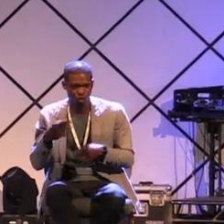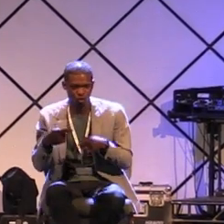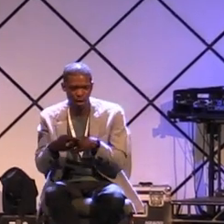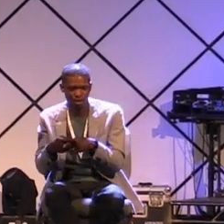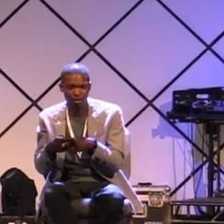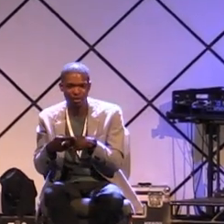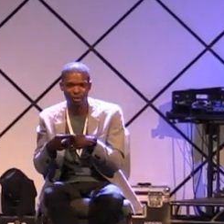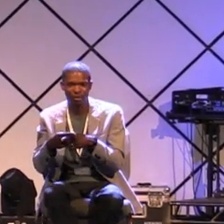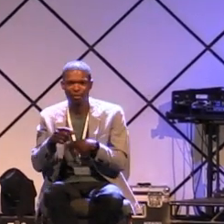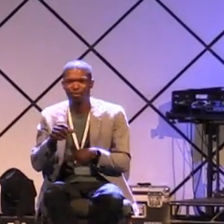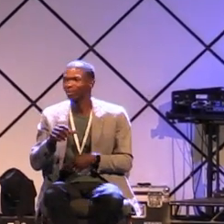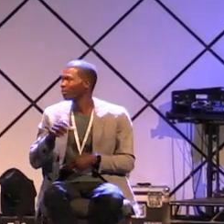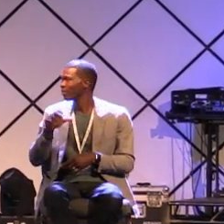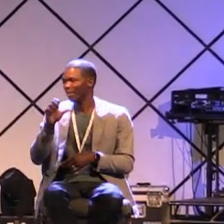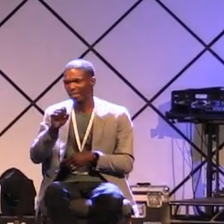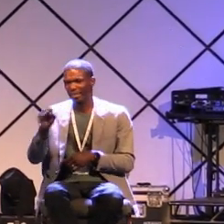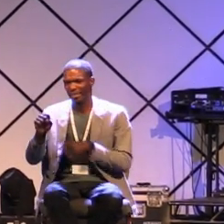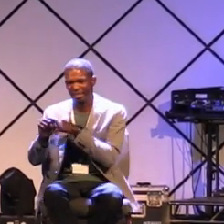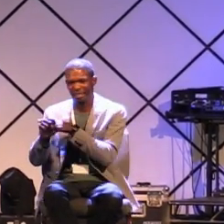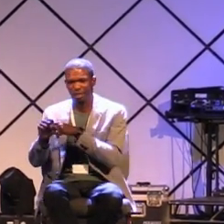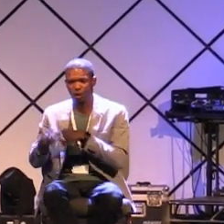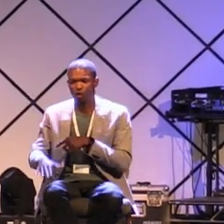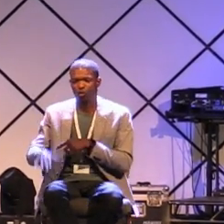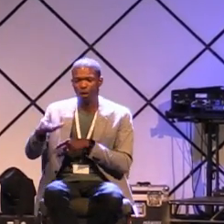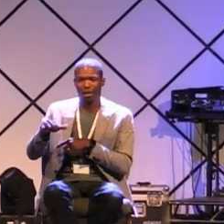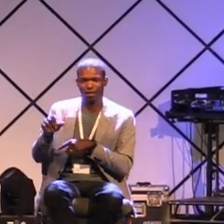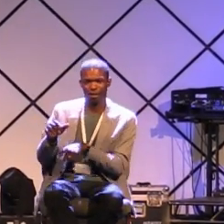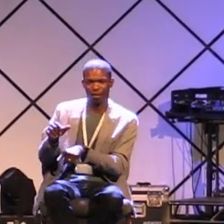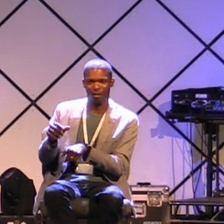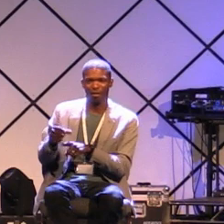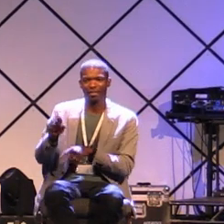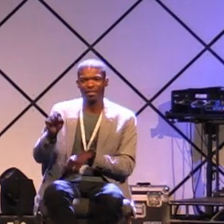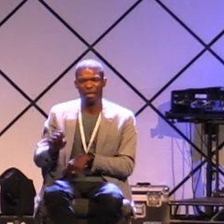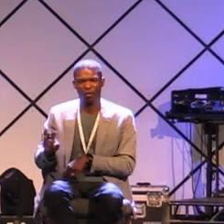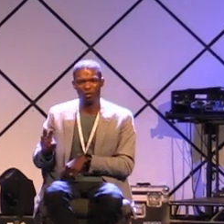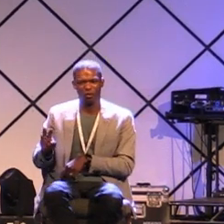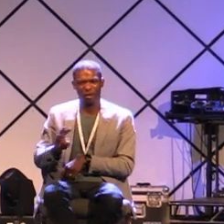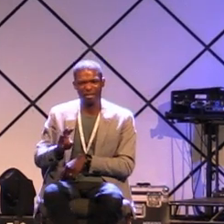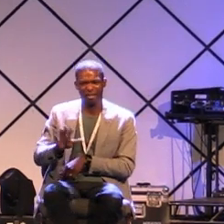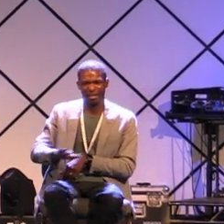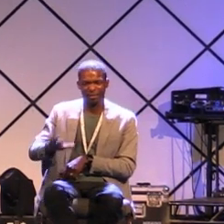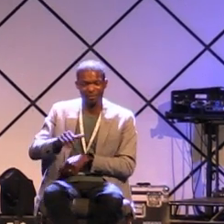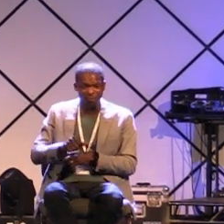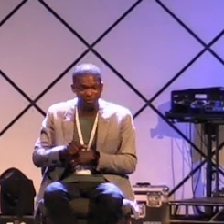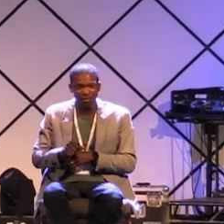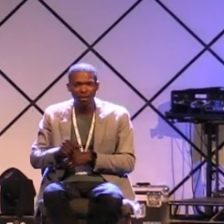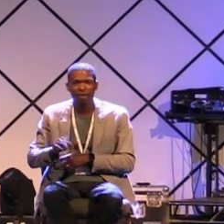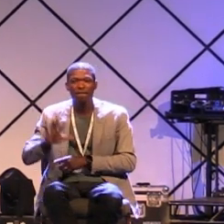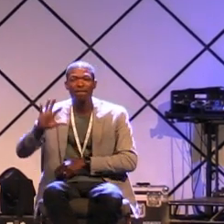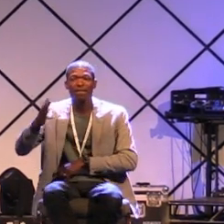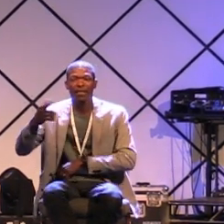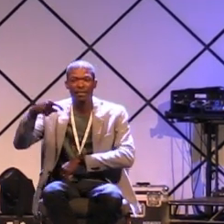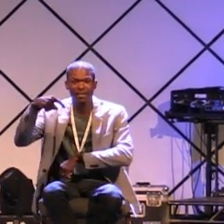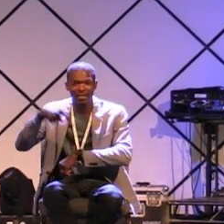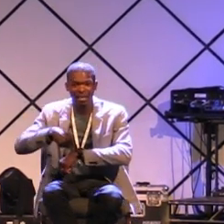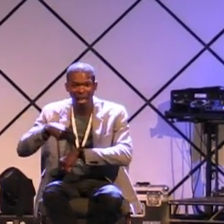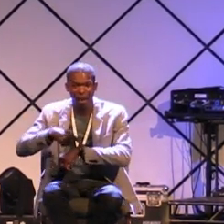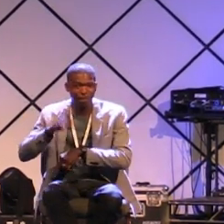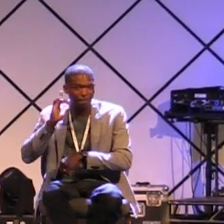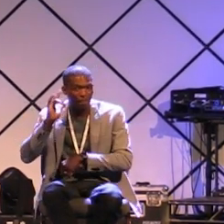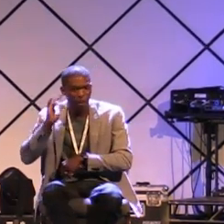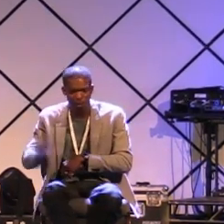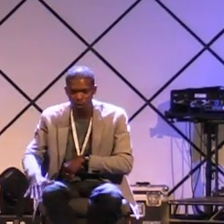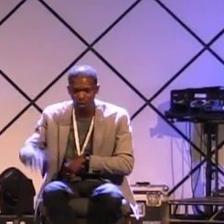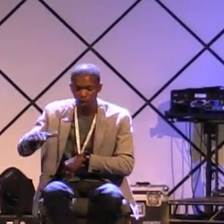Schmitz, initials SS, of the Southwest region. Sue is a 5-time puppy raiser, with all 5 becoming graduates